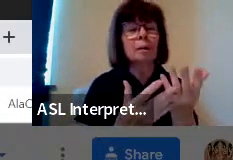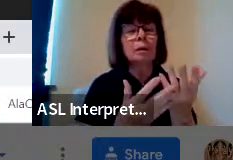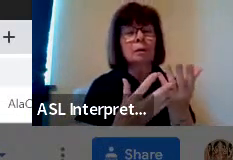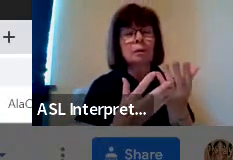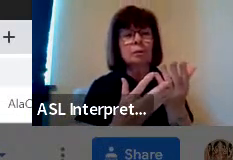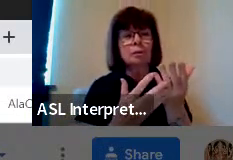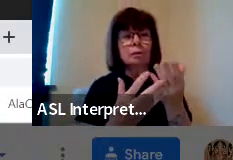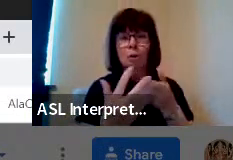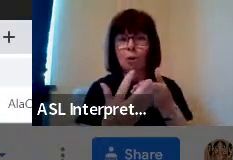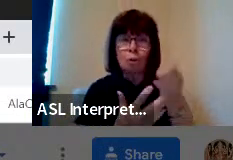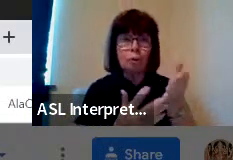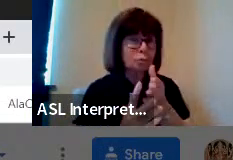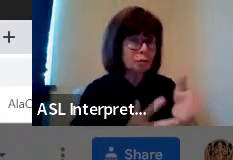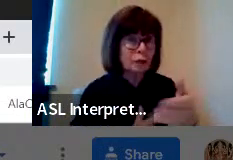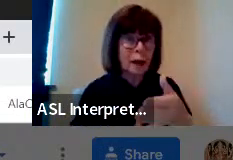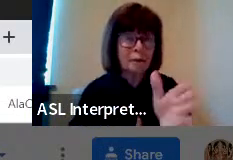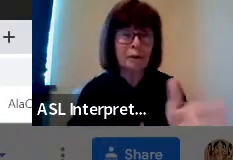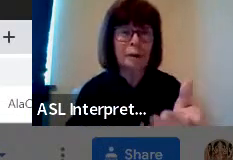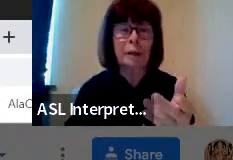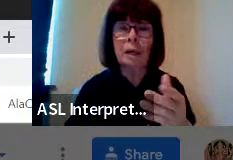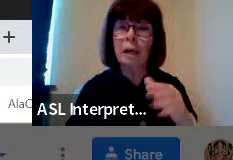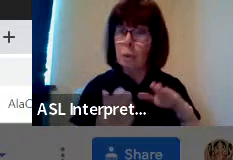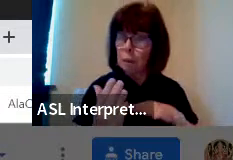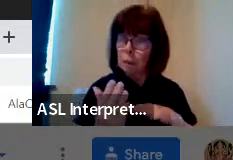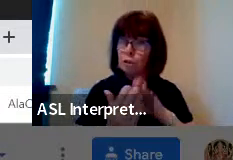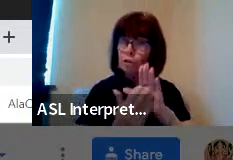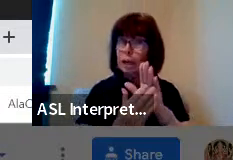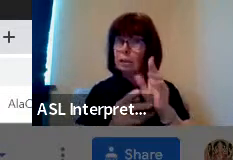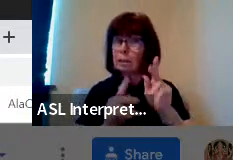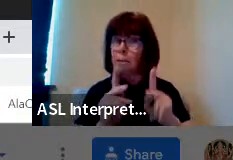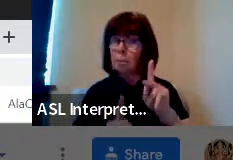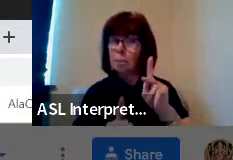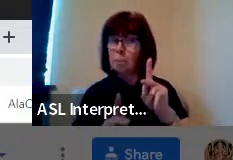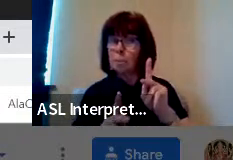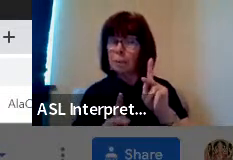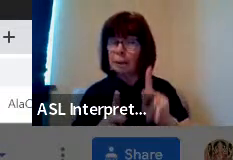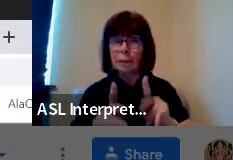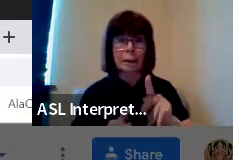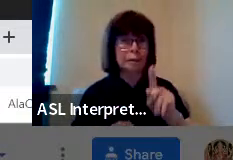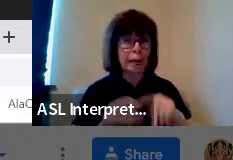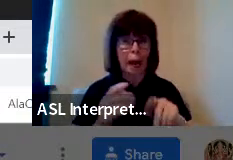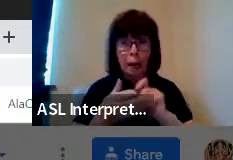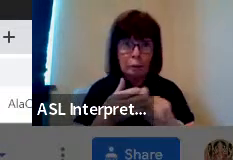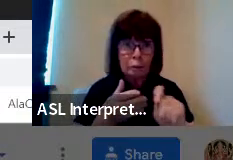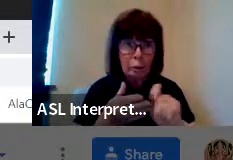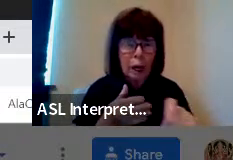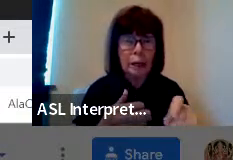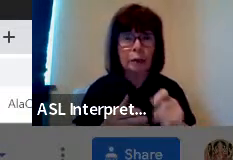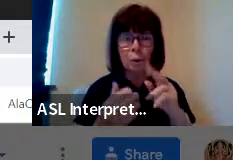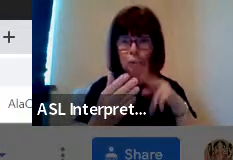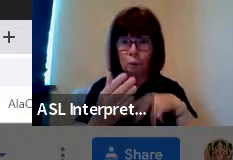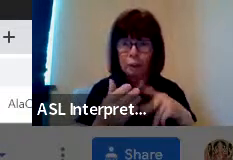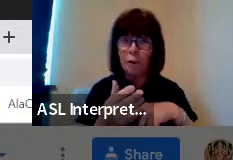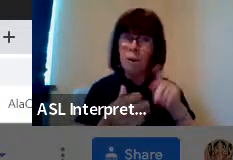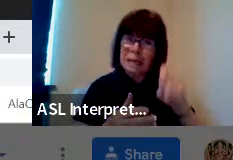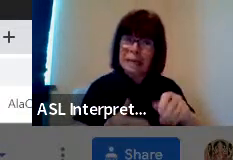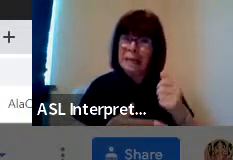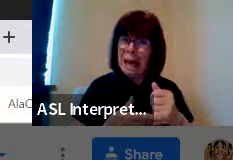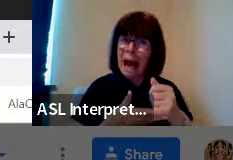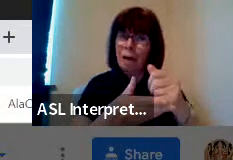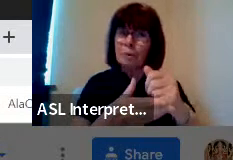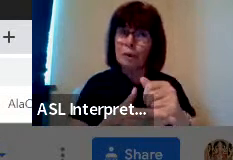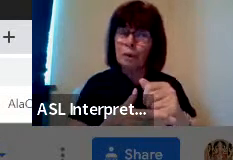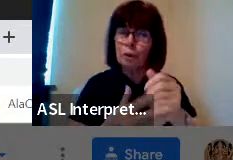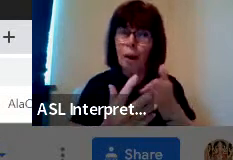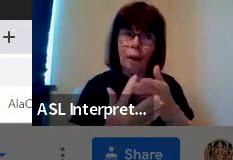address the problem of folks who maybe can't read or really need some help getting through the test in